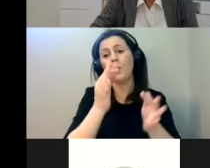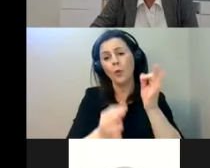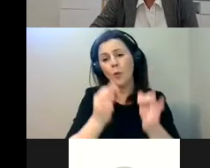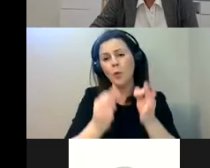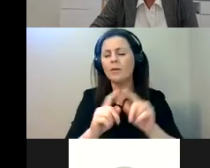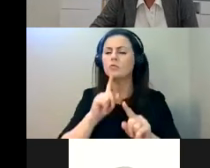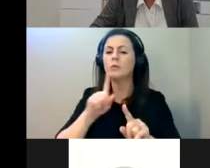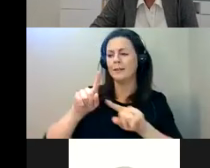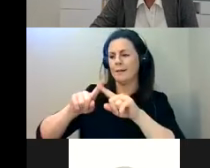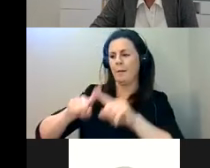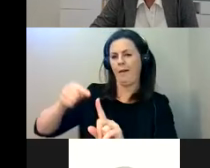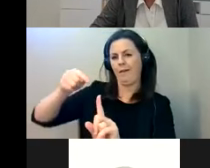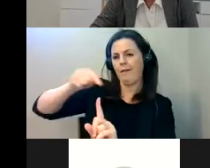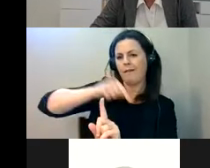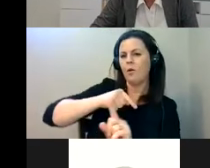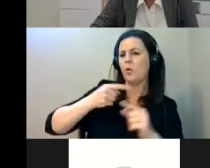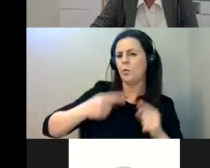the circumstances.